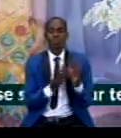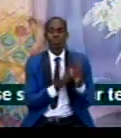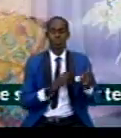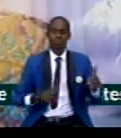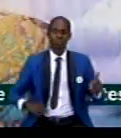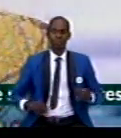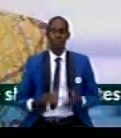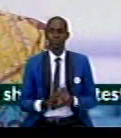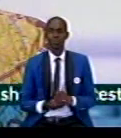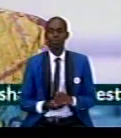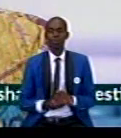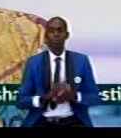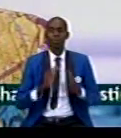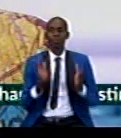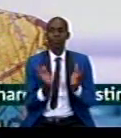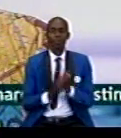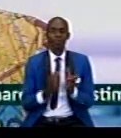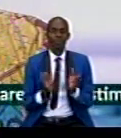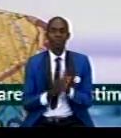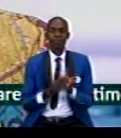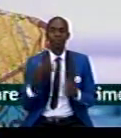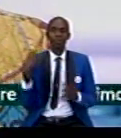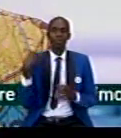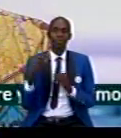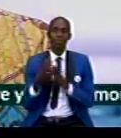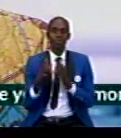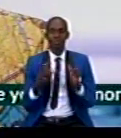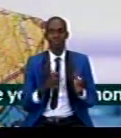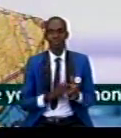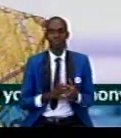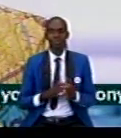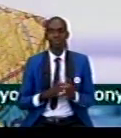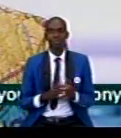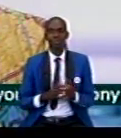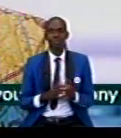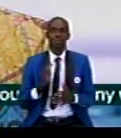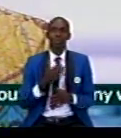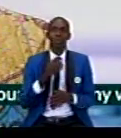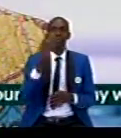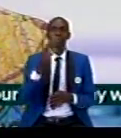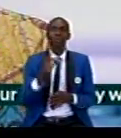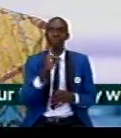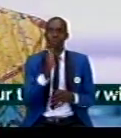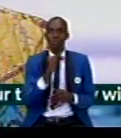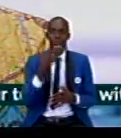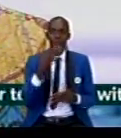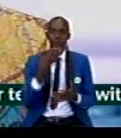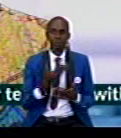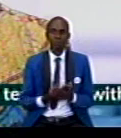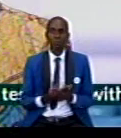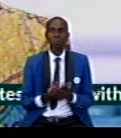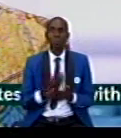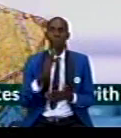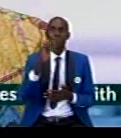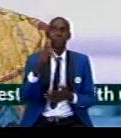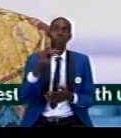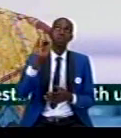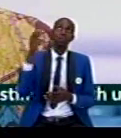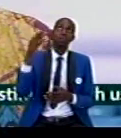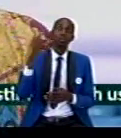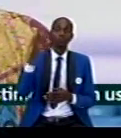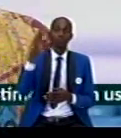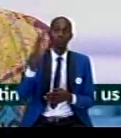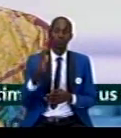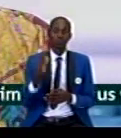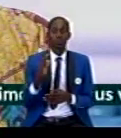Jesus. Our God is good. By the grace of God, my name is Michael Faith, and this is my son, Michael